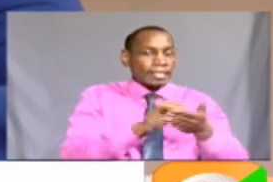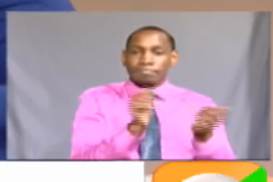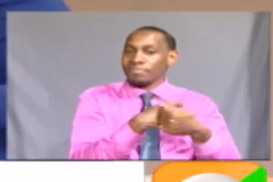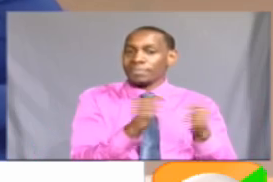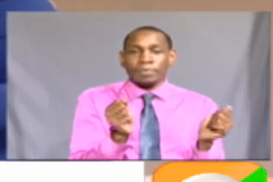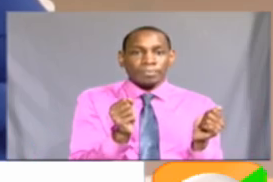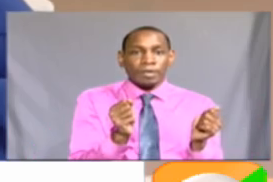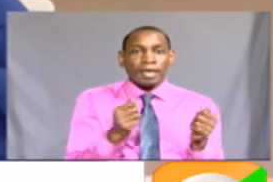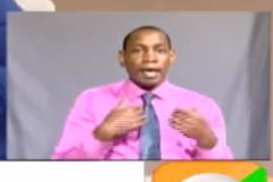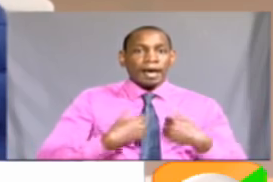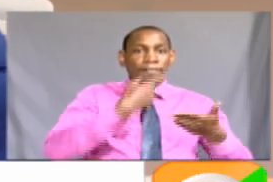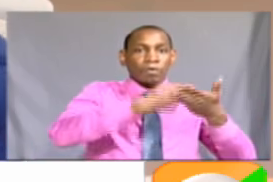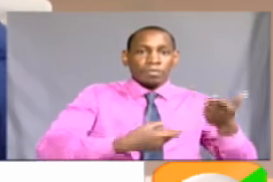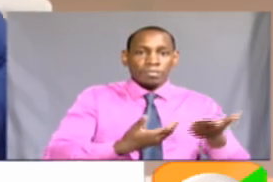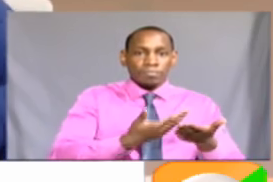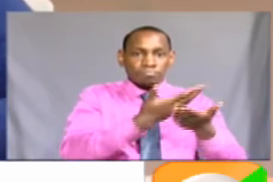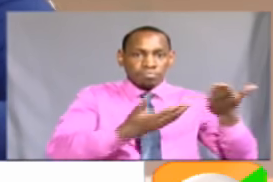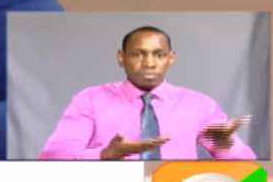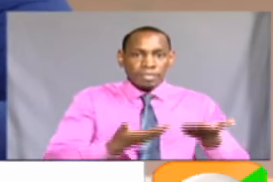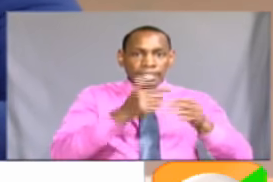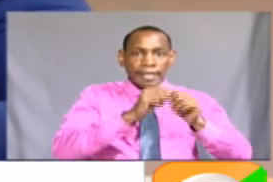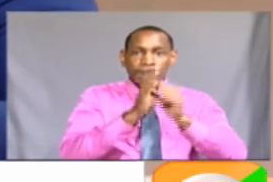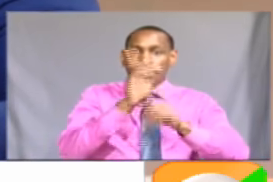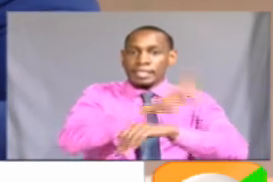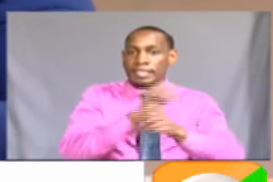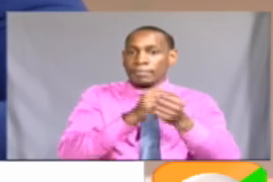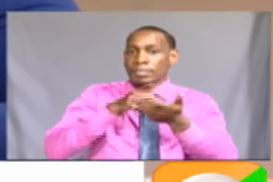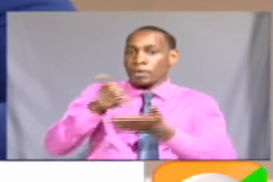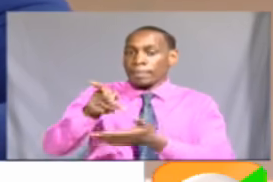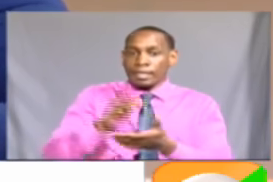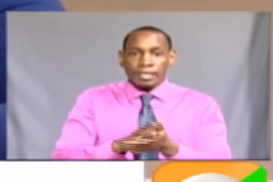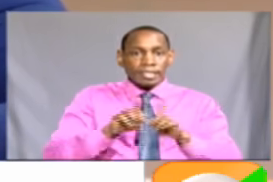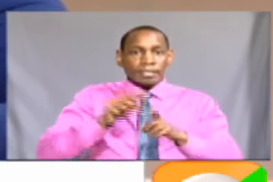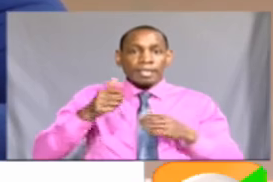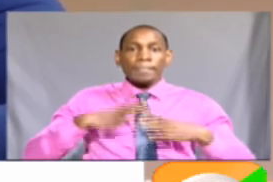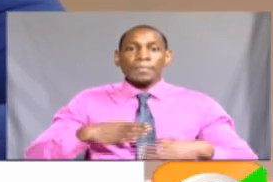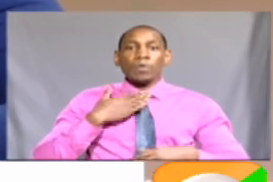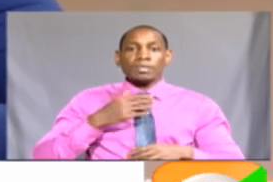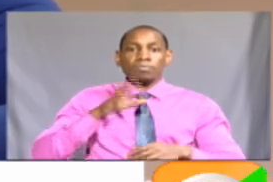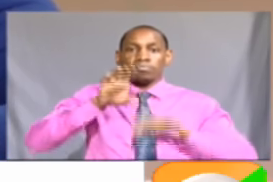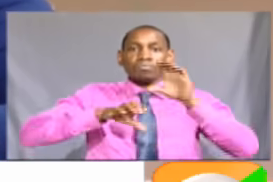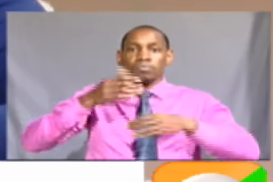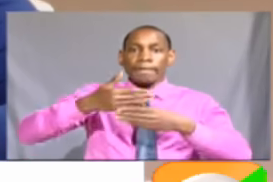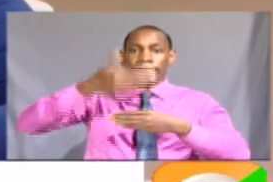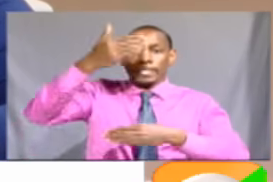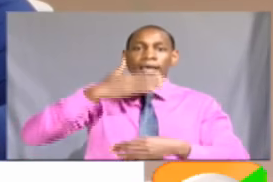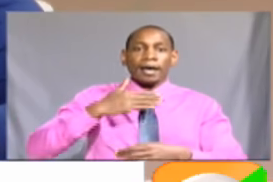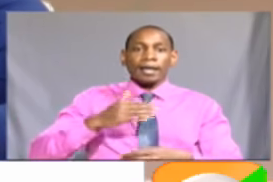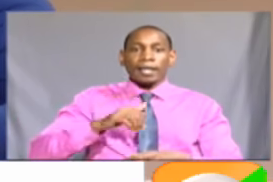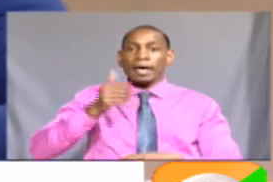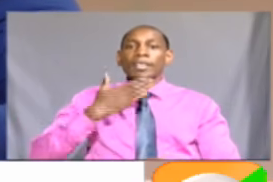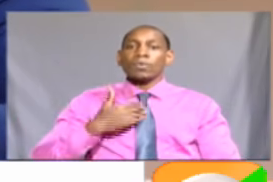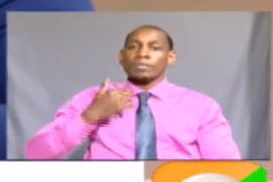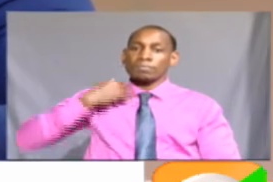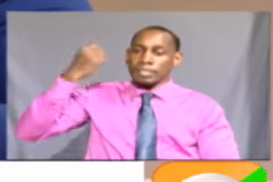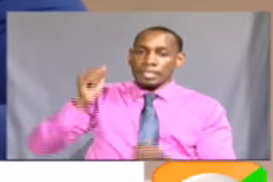are given bills by the time of their 14 days there that they are unable to pay. We even see some of them trying to jump the fence, others trying to commit suicide because